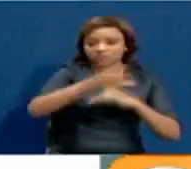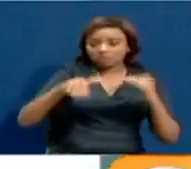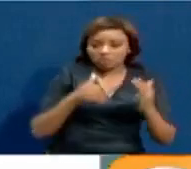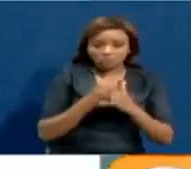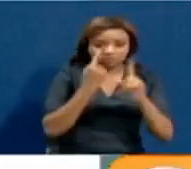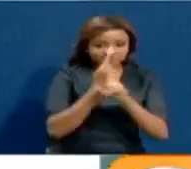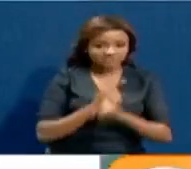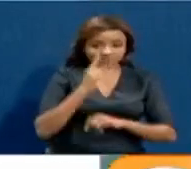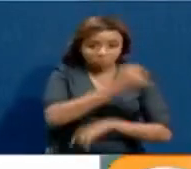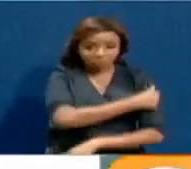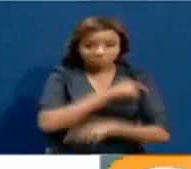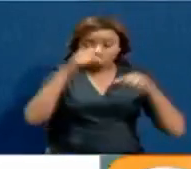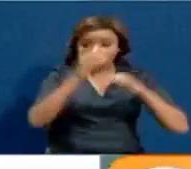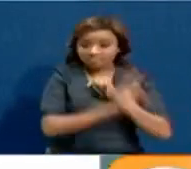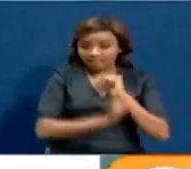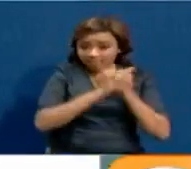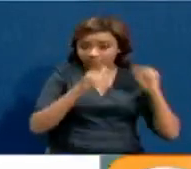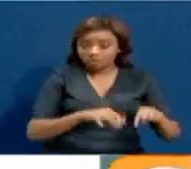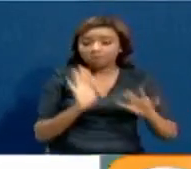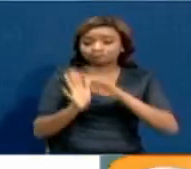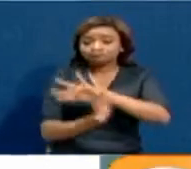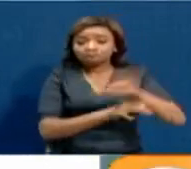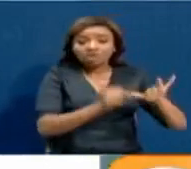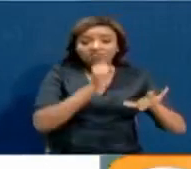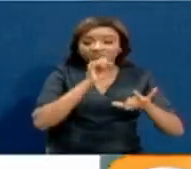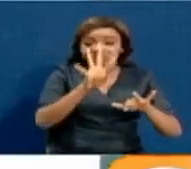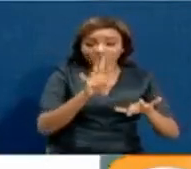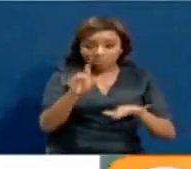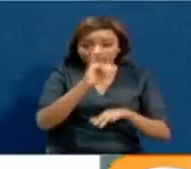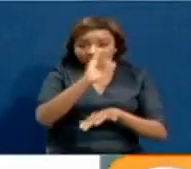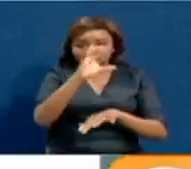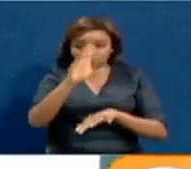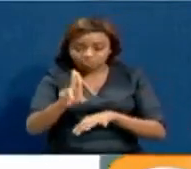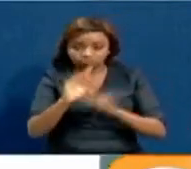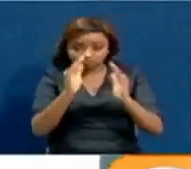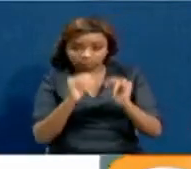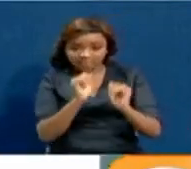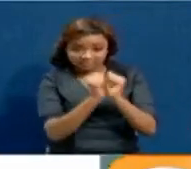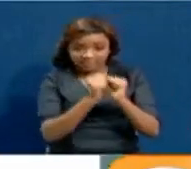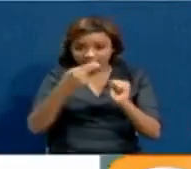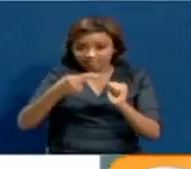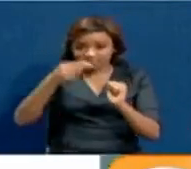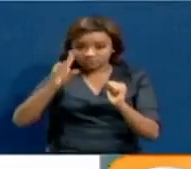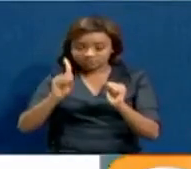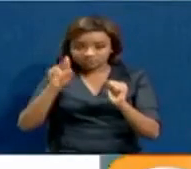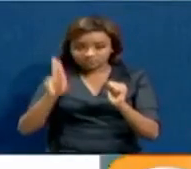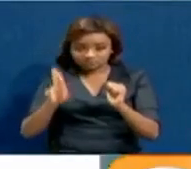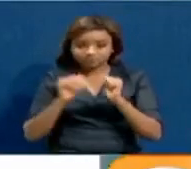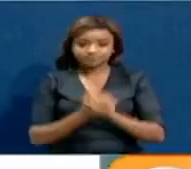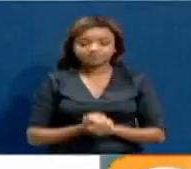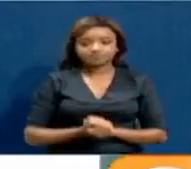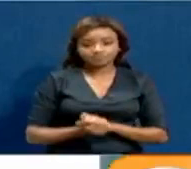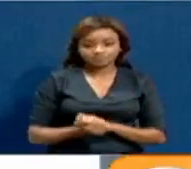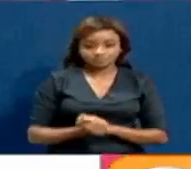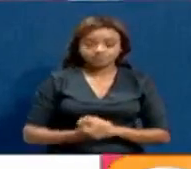various hospitals in the country as of today, 54 among them being in the intensive care unit, while 10 others being admitted at the